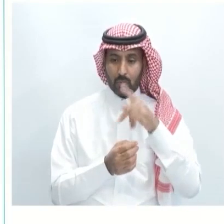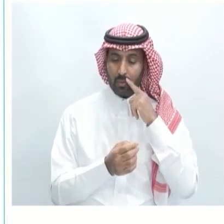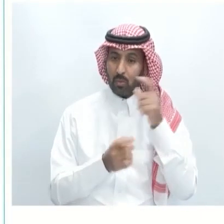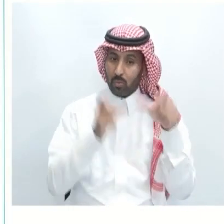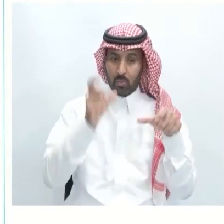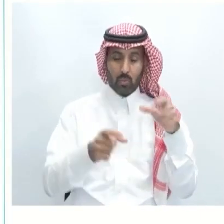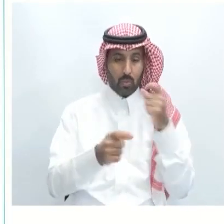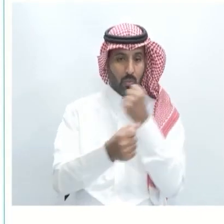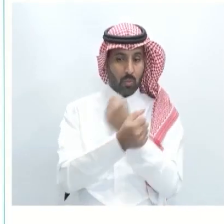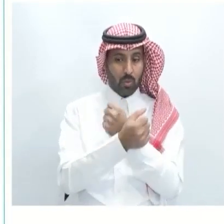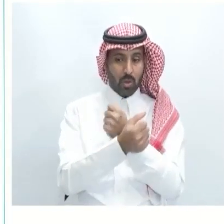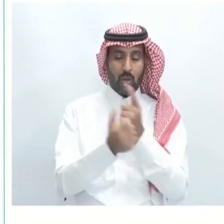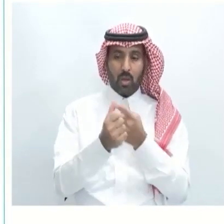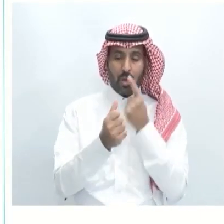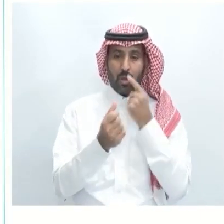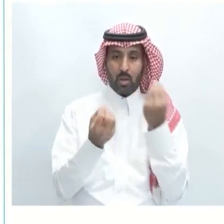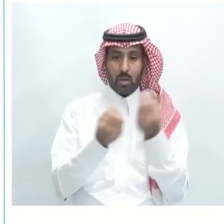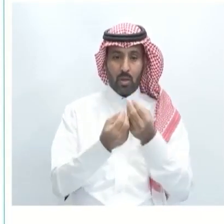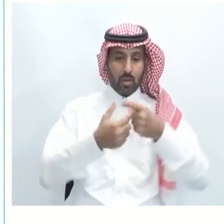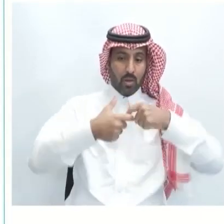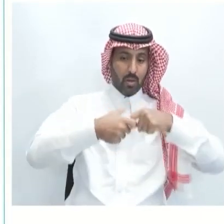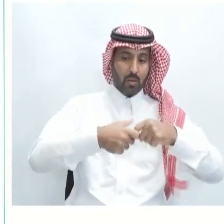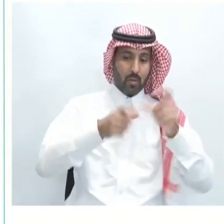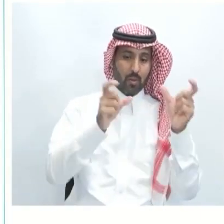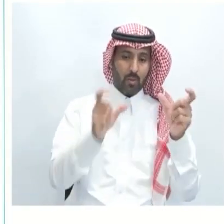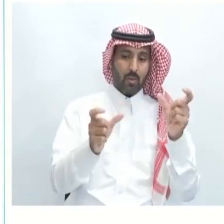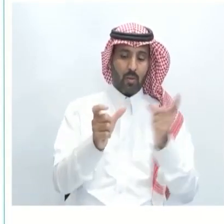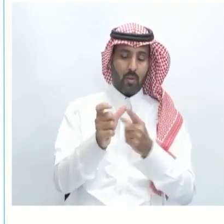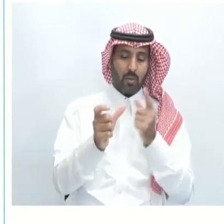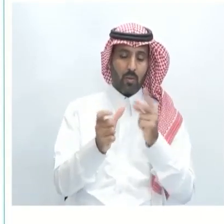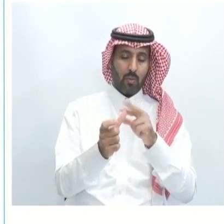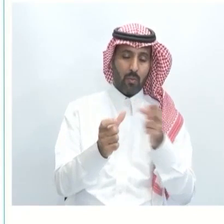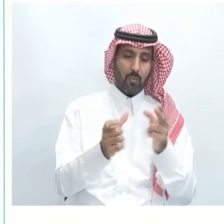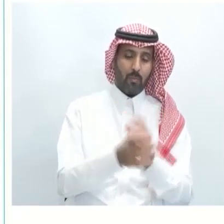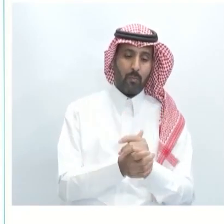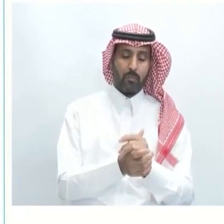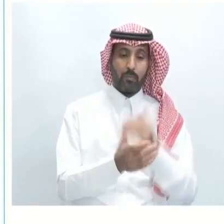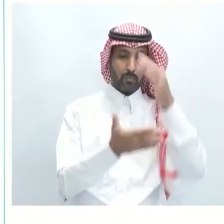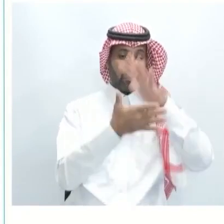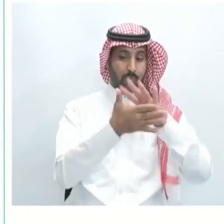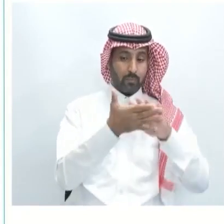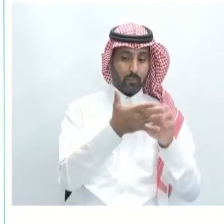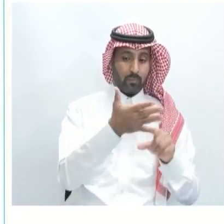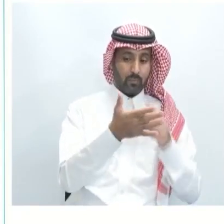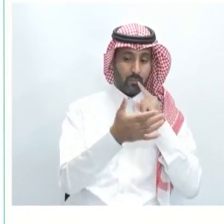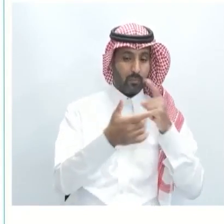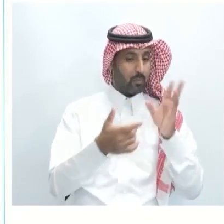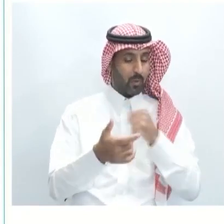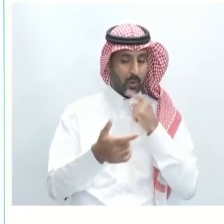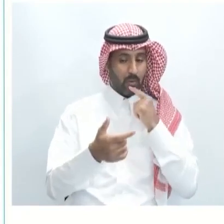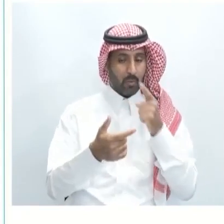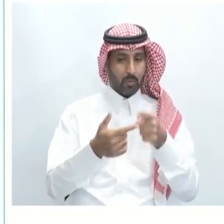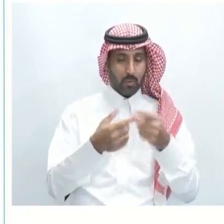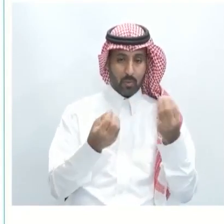So although is connecting these two clauses. The other words on the list cannot be used to connect